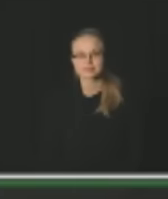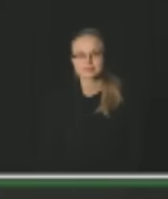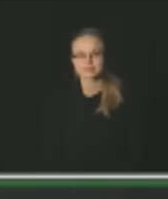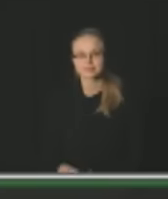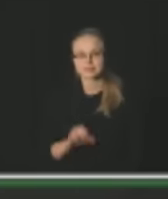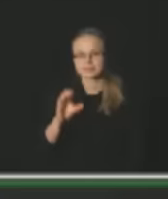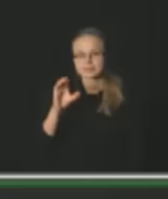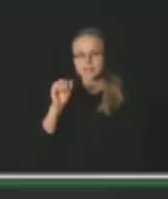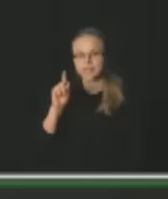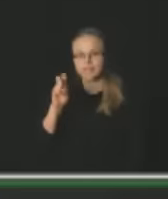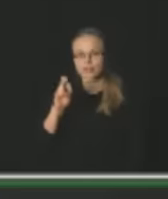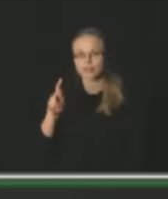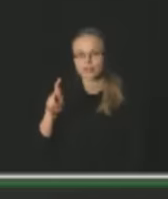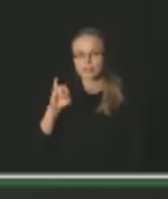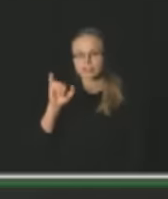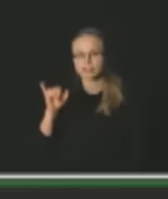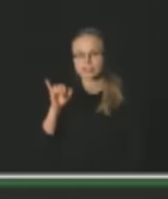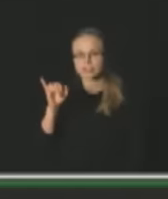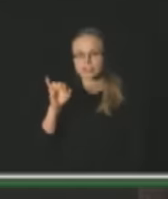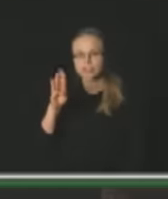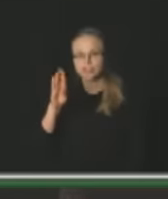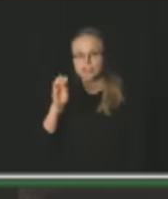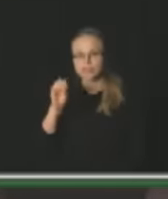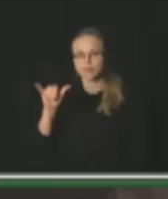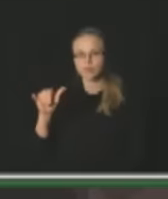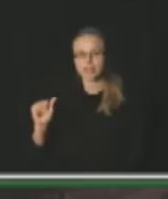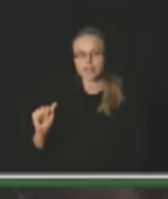Cutter Chaboya.